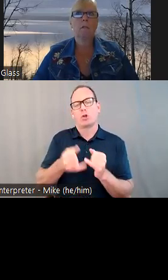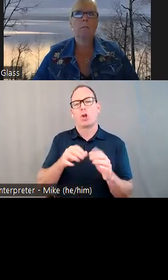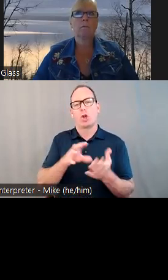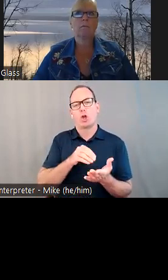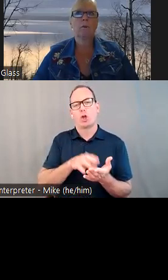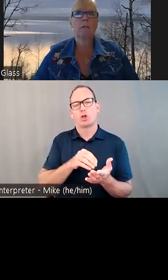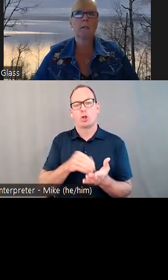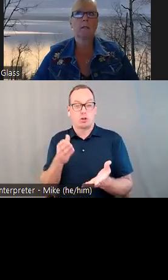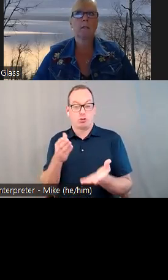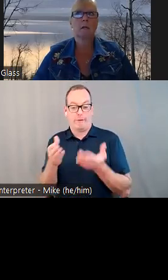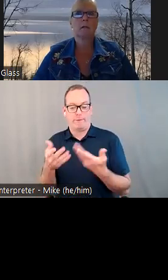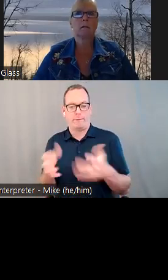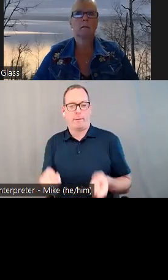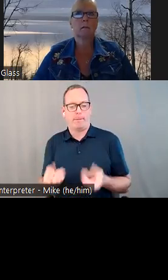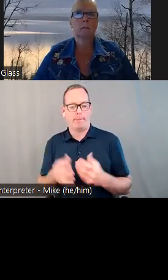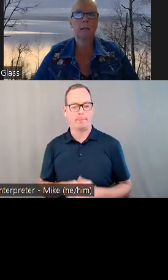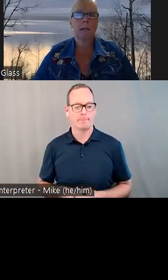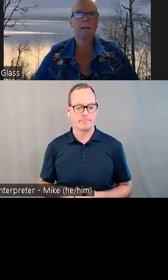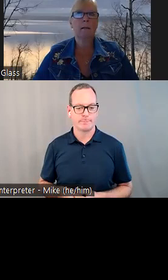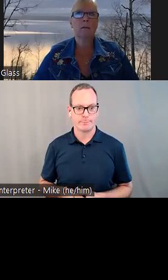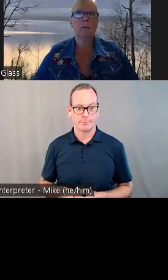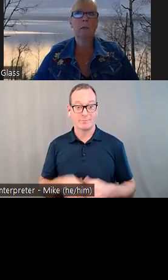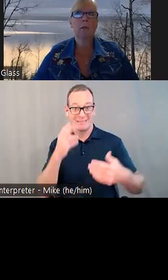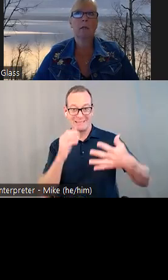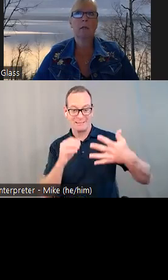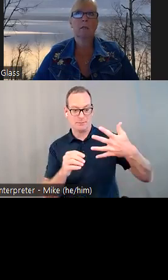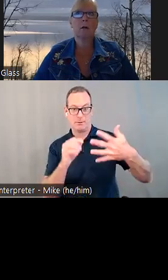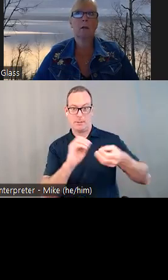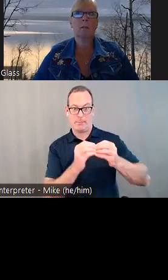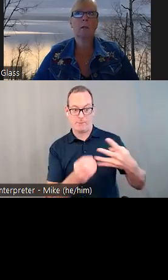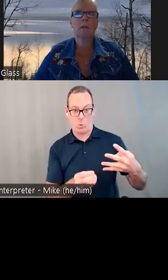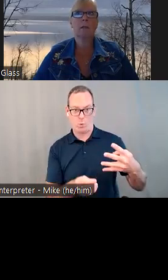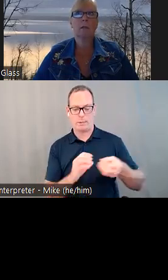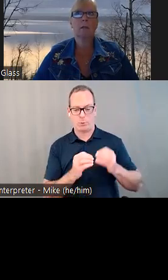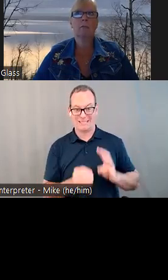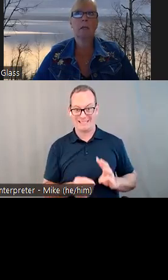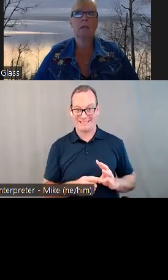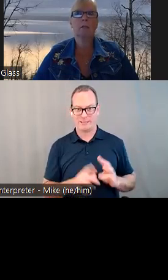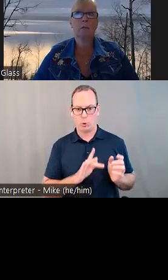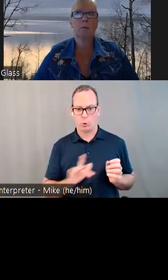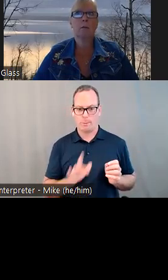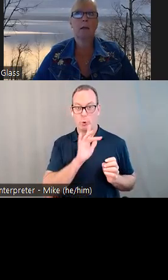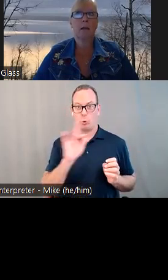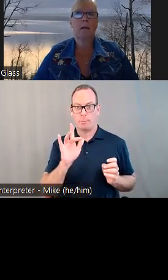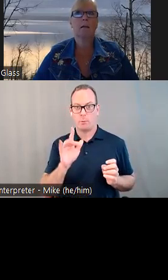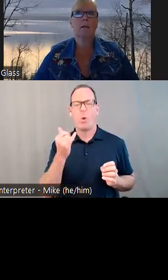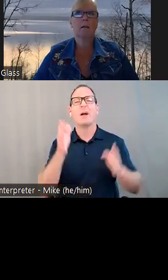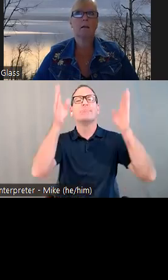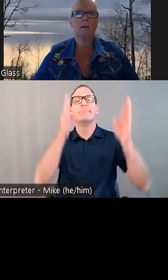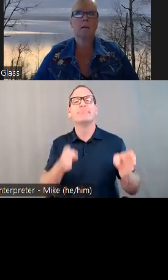Notice that number 4 and 6 are blank when we look in this column that's called phase